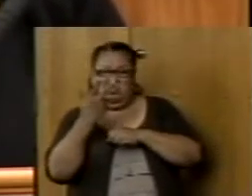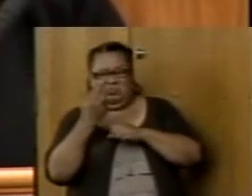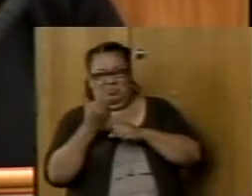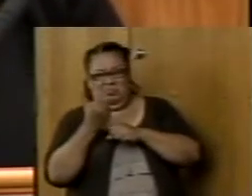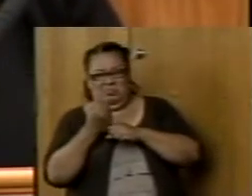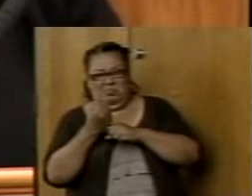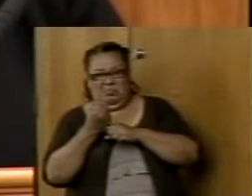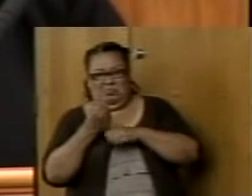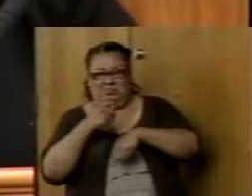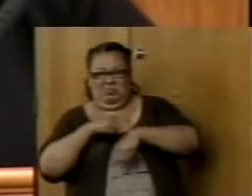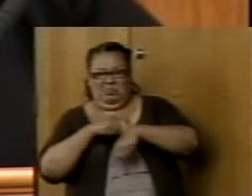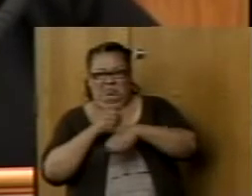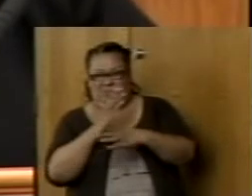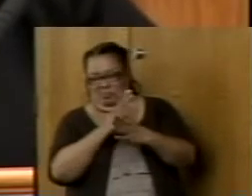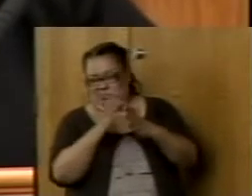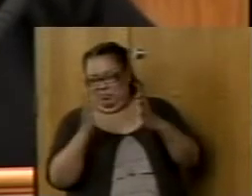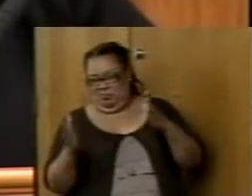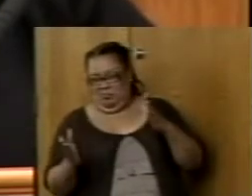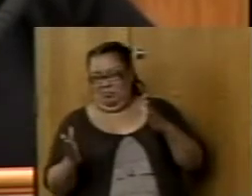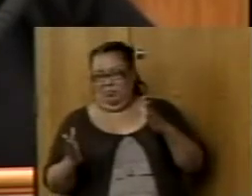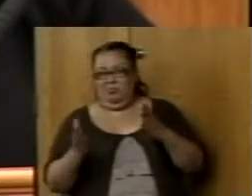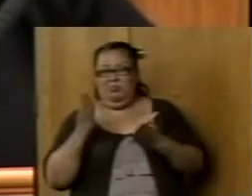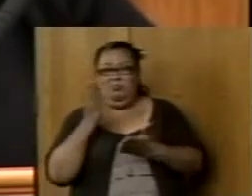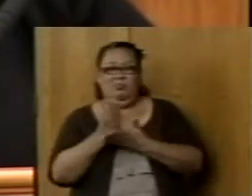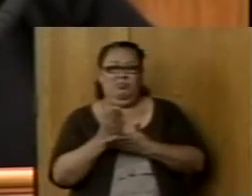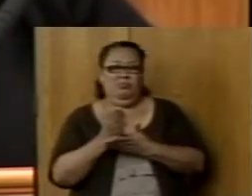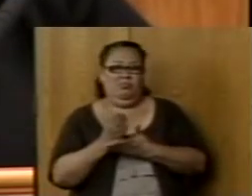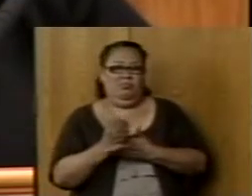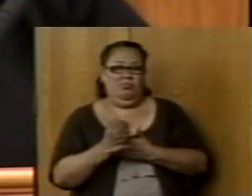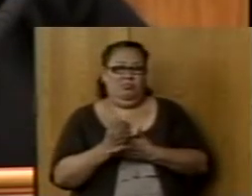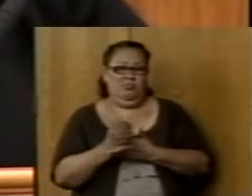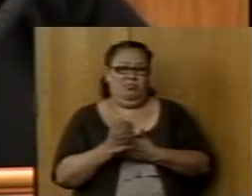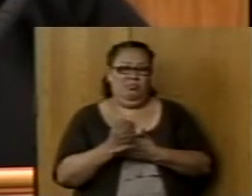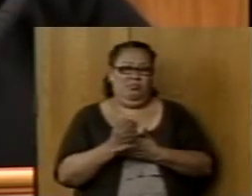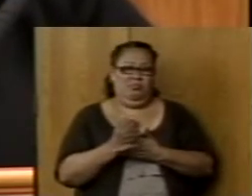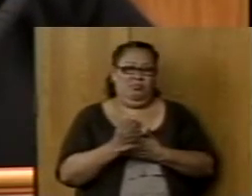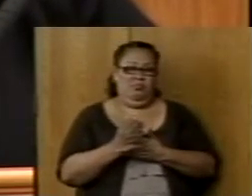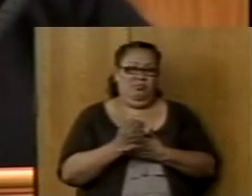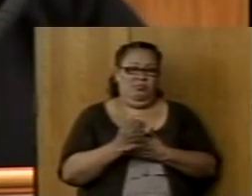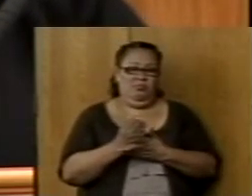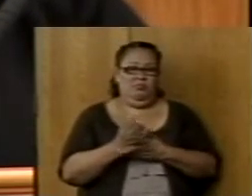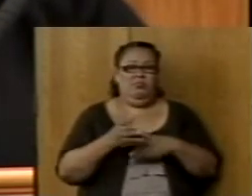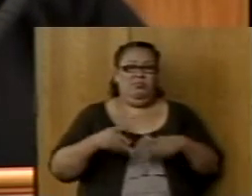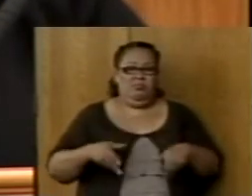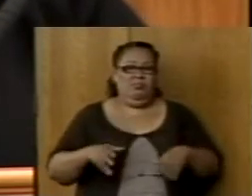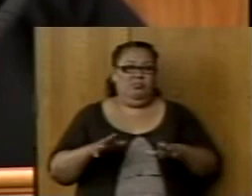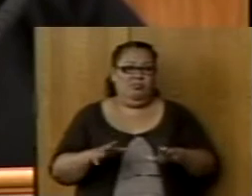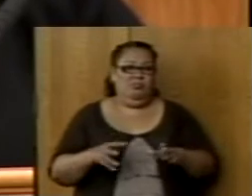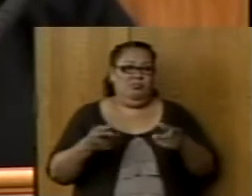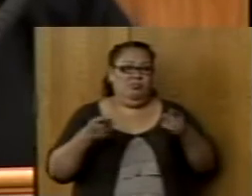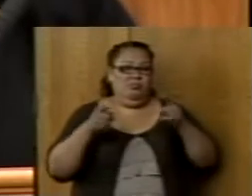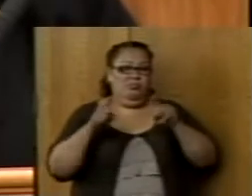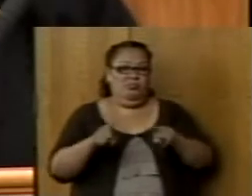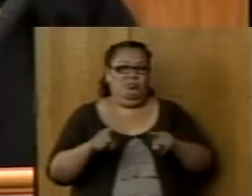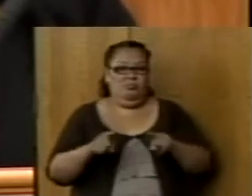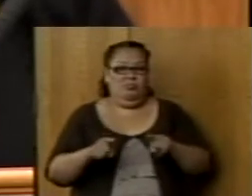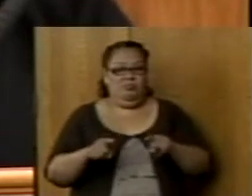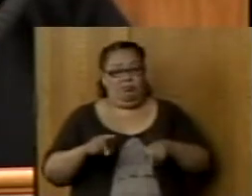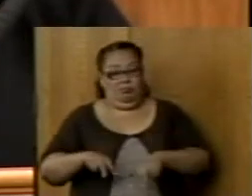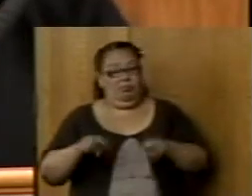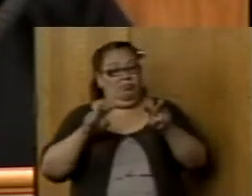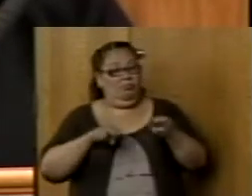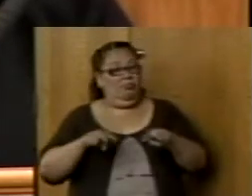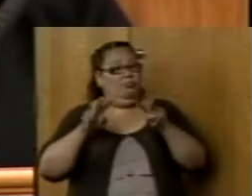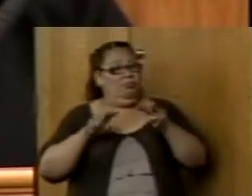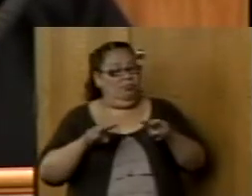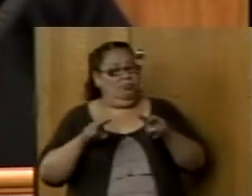period. Now, where we stopped that gap, unfortunately, has been the lack of, where we have allowed that to happen, has been the lack of monitoring, the